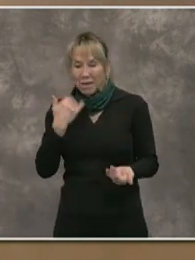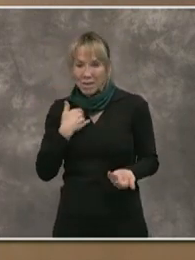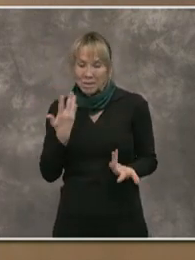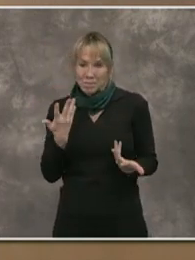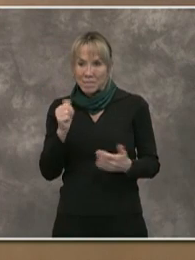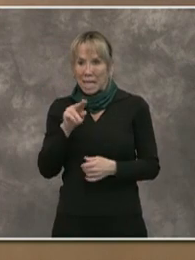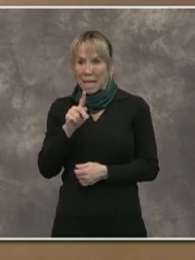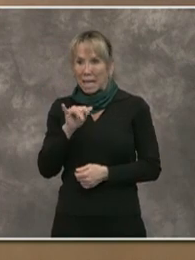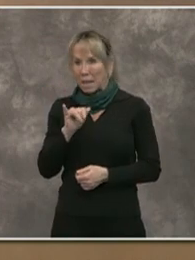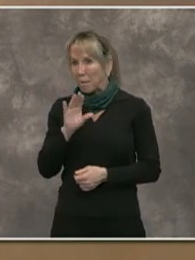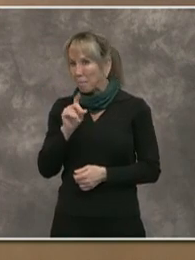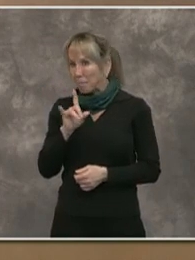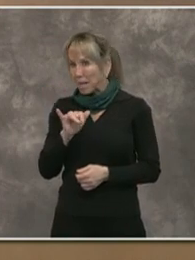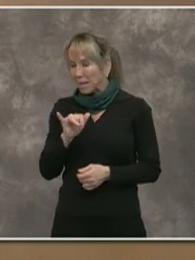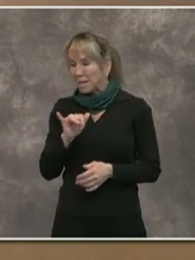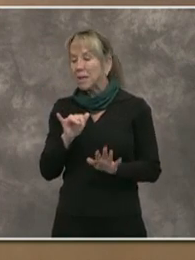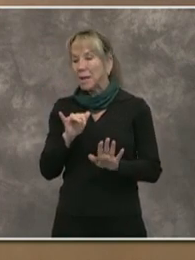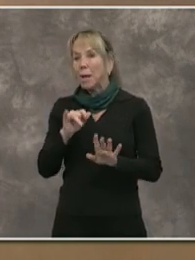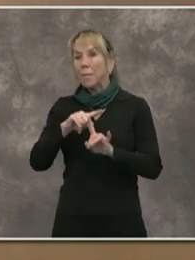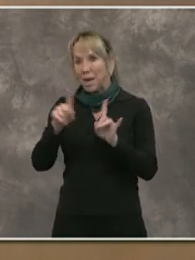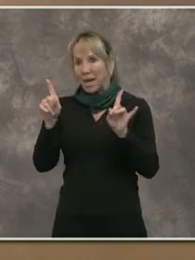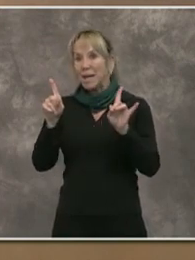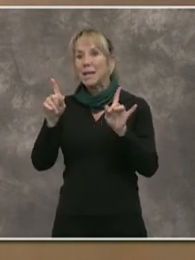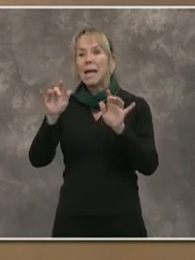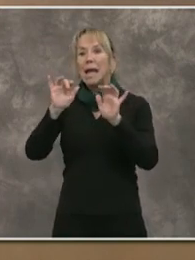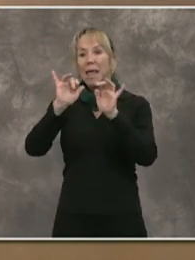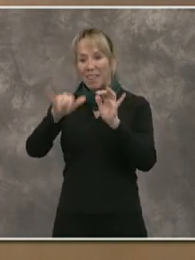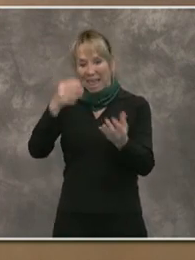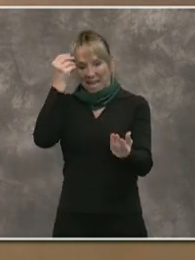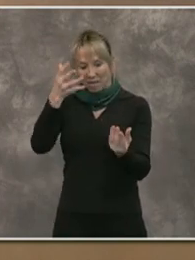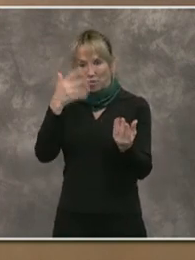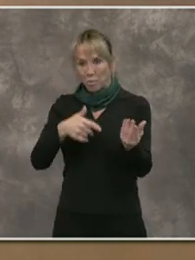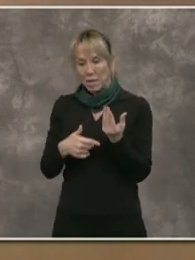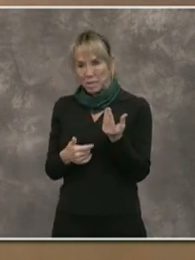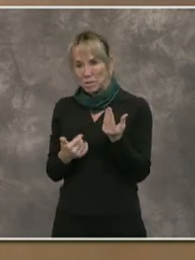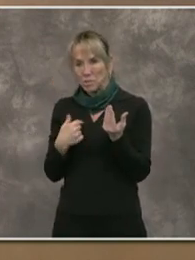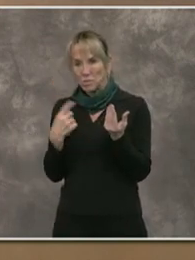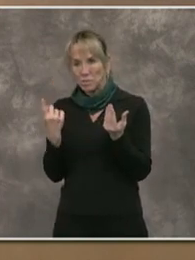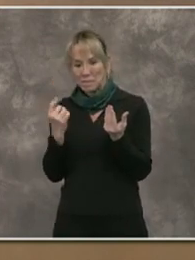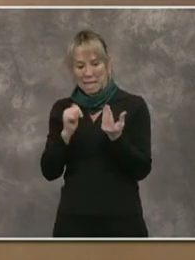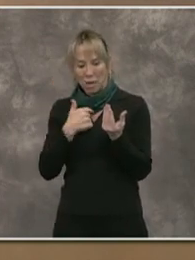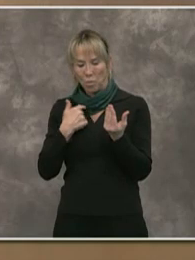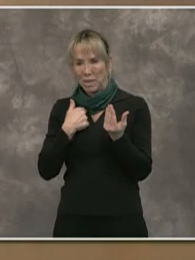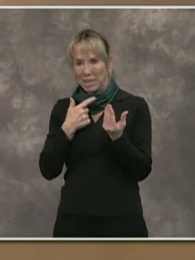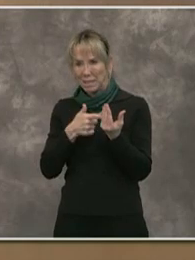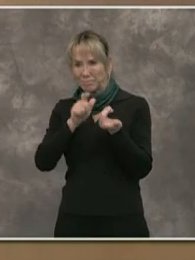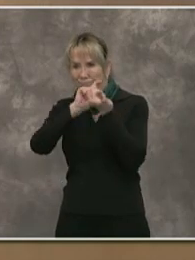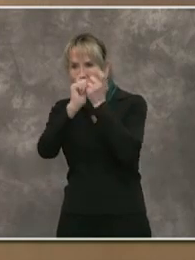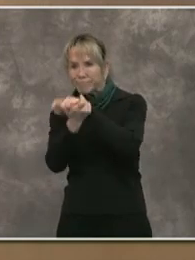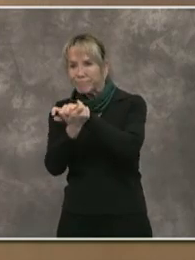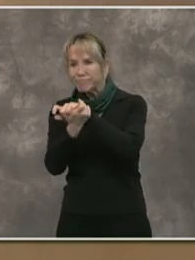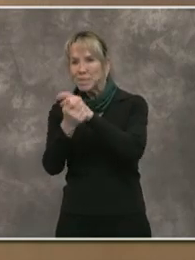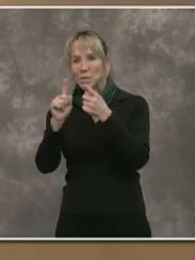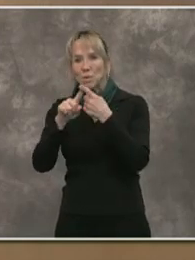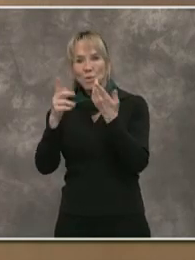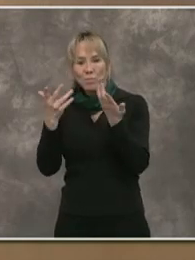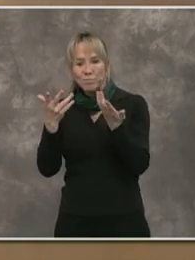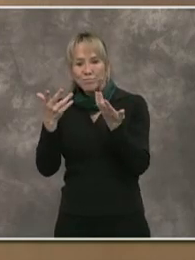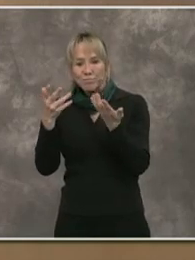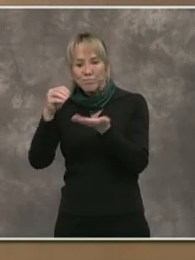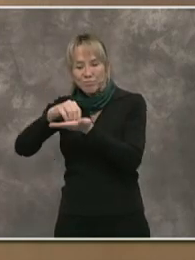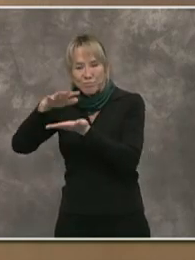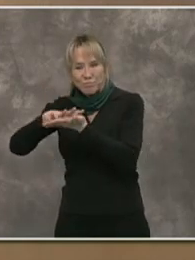issue is, as I referred to before, is how to interpret that information with a healthcare provider, given the timing of your